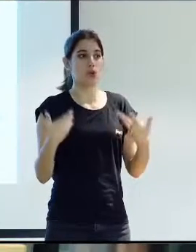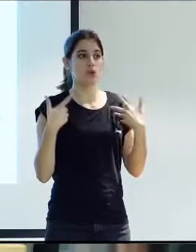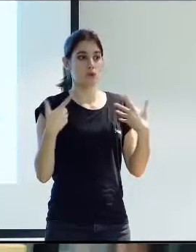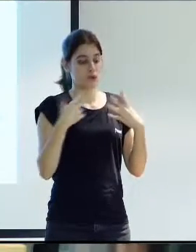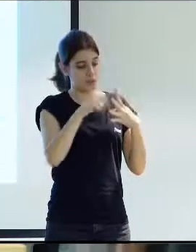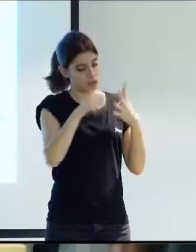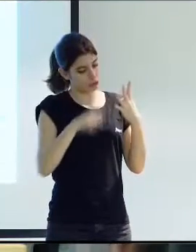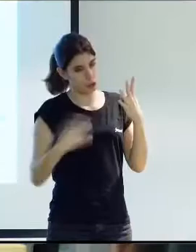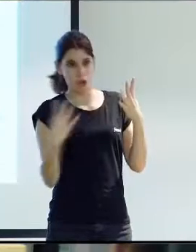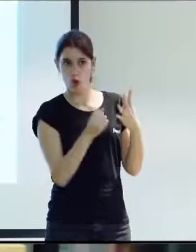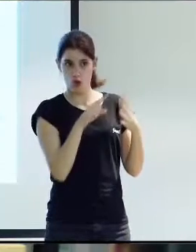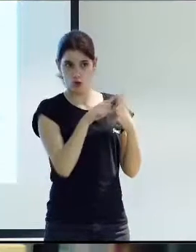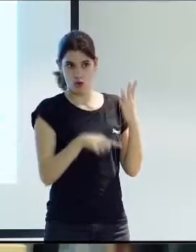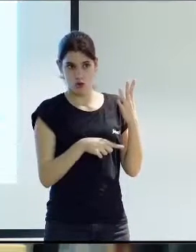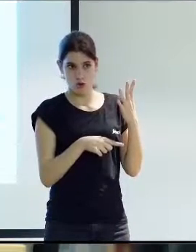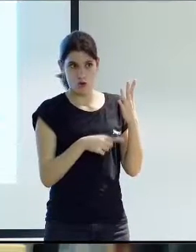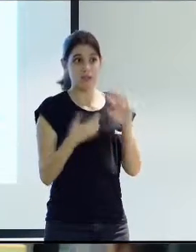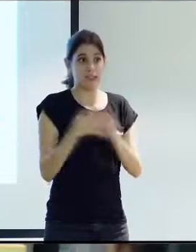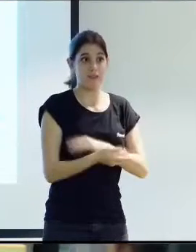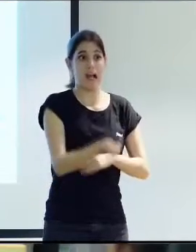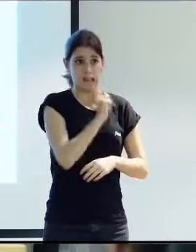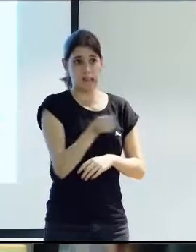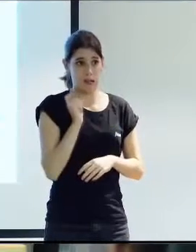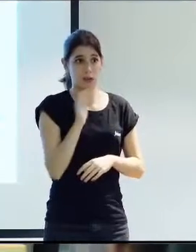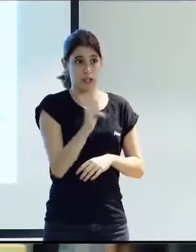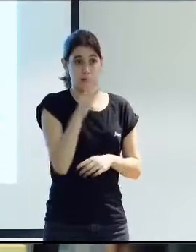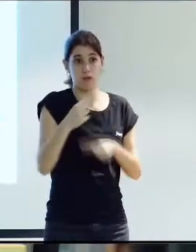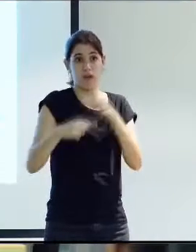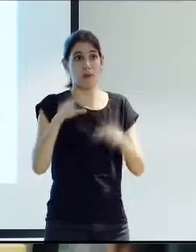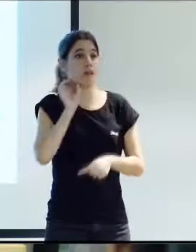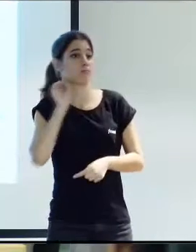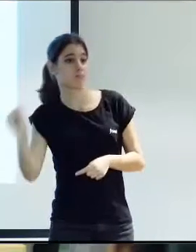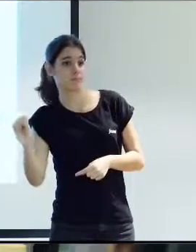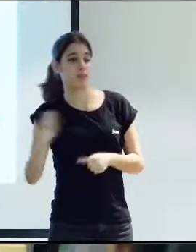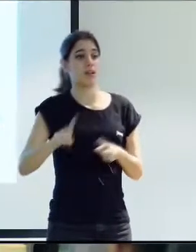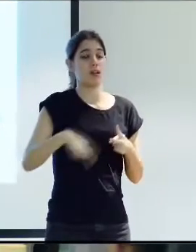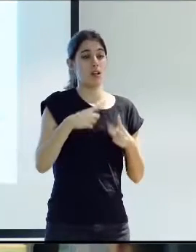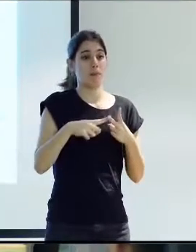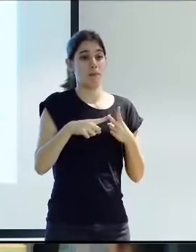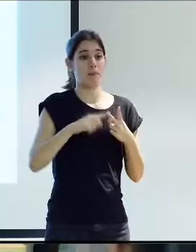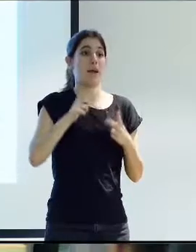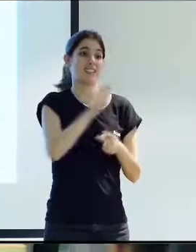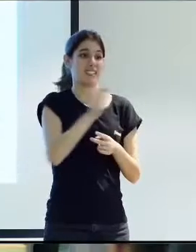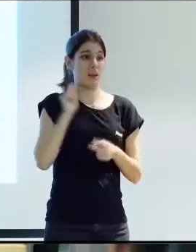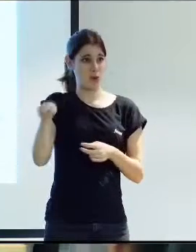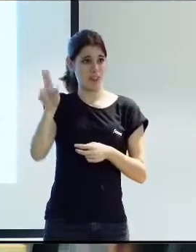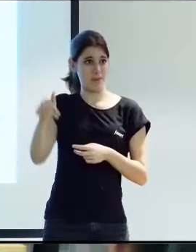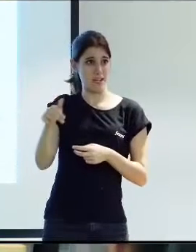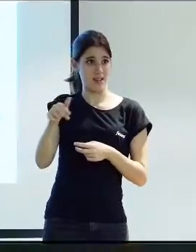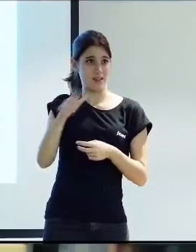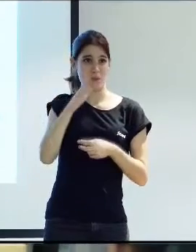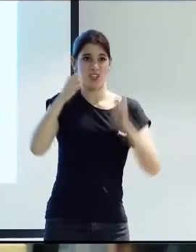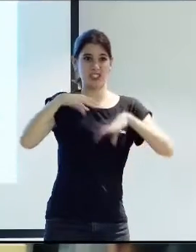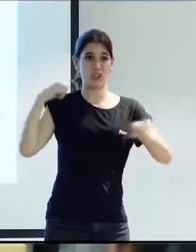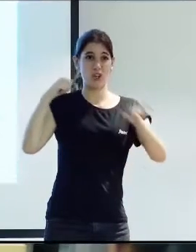we suffer all of these things. In other words, we're our slaves for our family, and